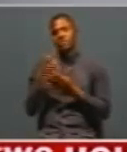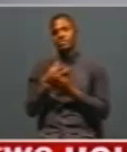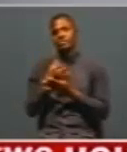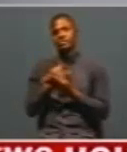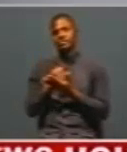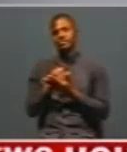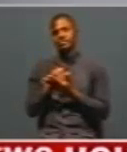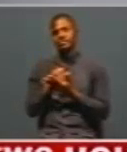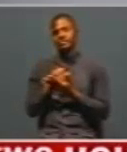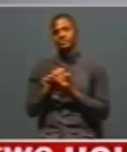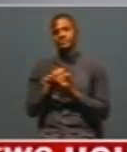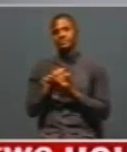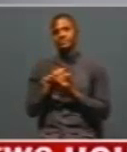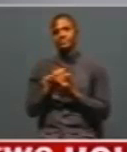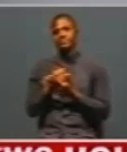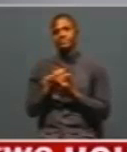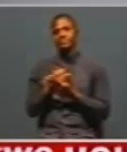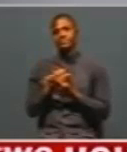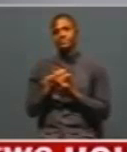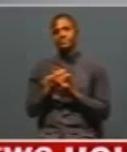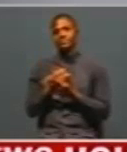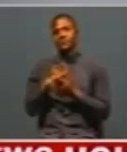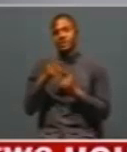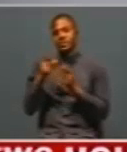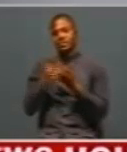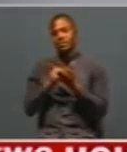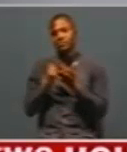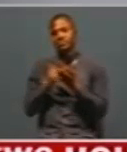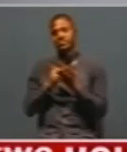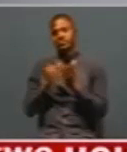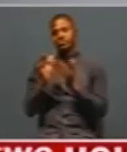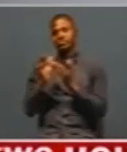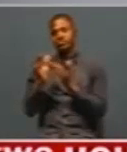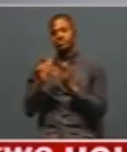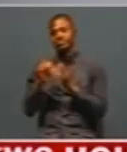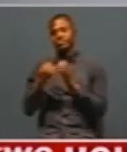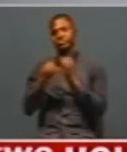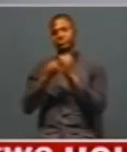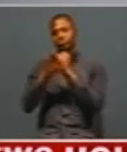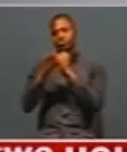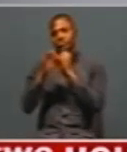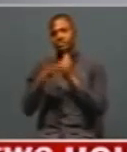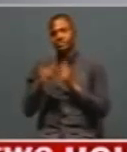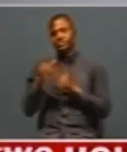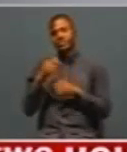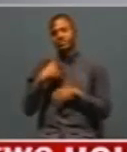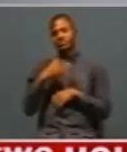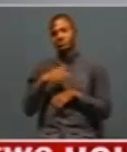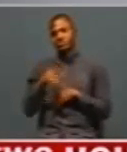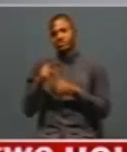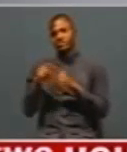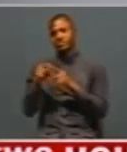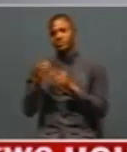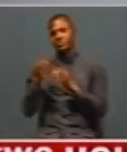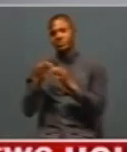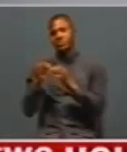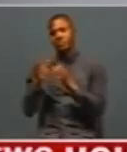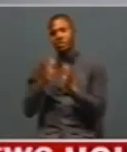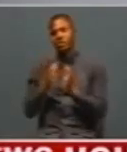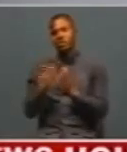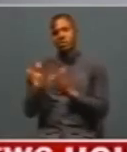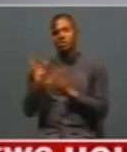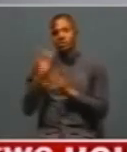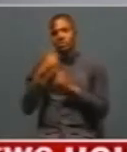Selikem Acolatse Apaloo, and media consultant and broadcaster Eyram Bashan. Funeral arrangement will